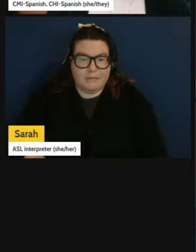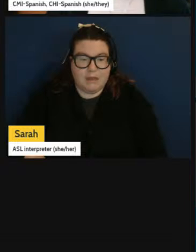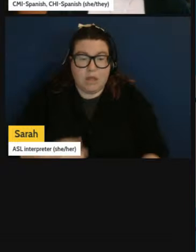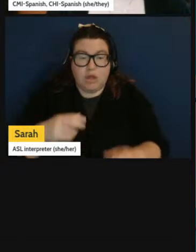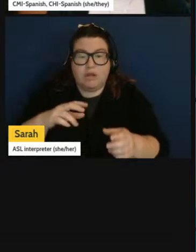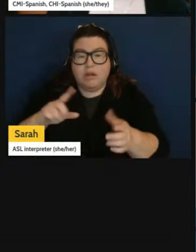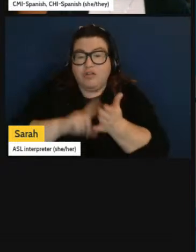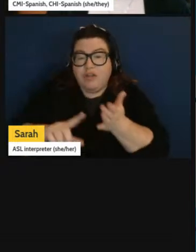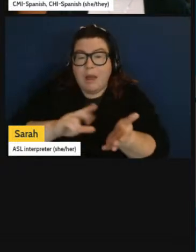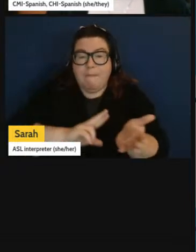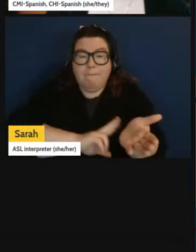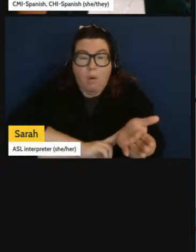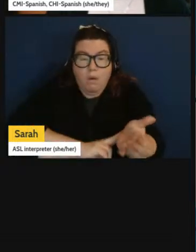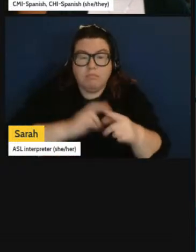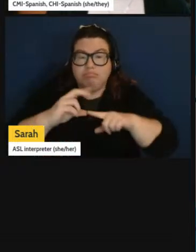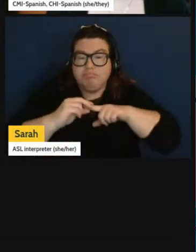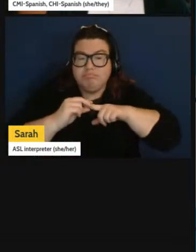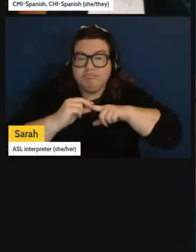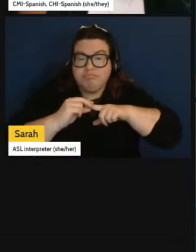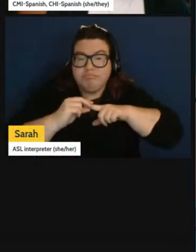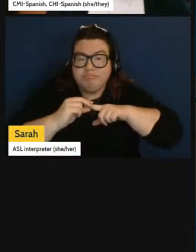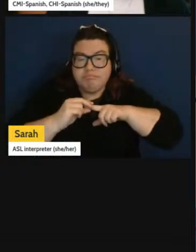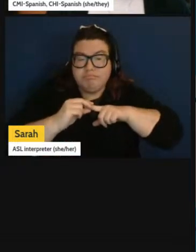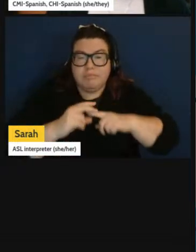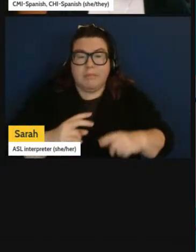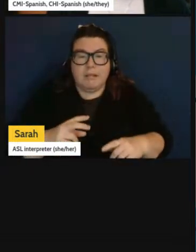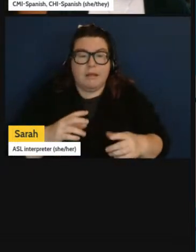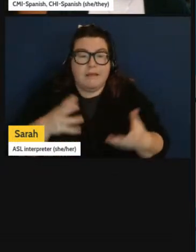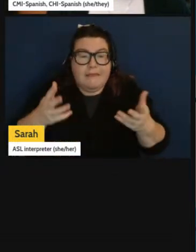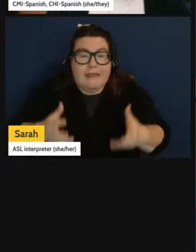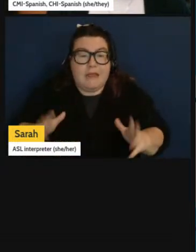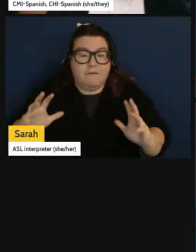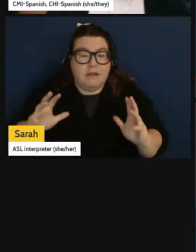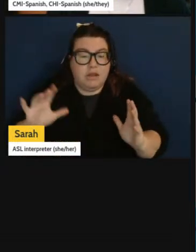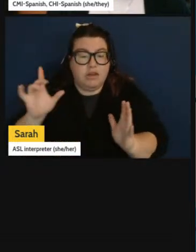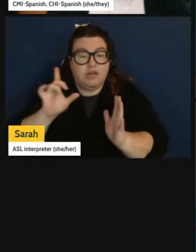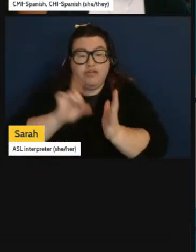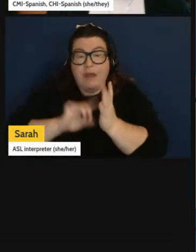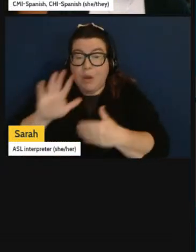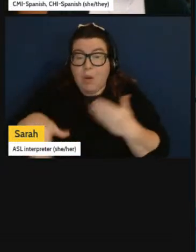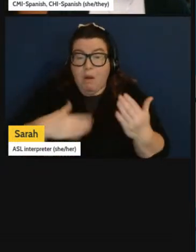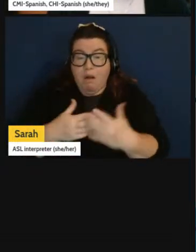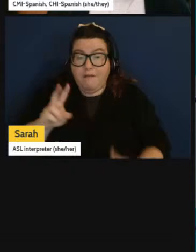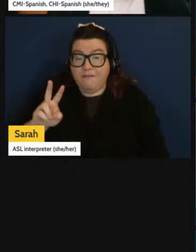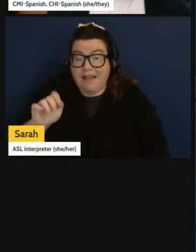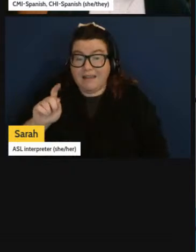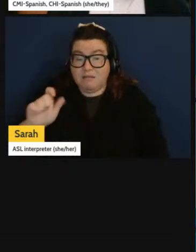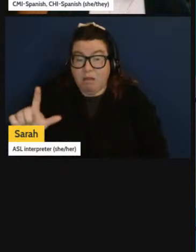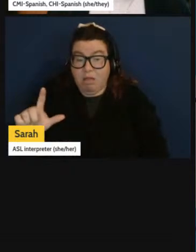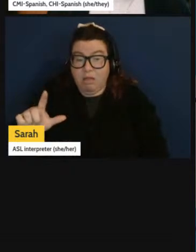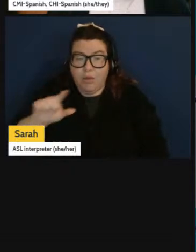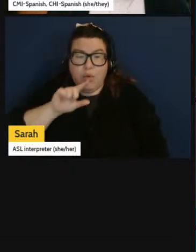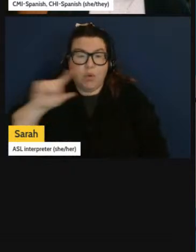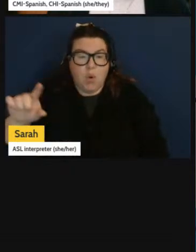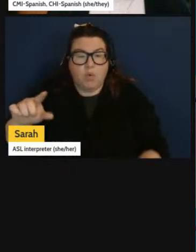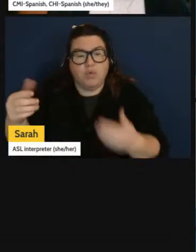pulse ox. And then the nurse finishes taking the patient's vitals, takes them to the exam